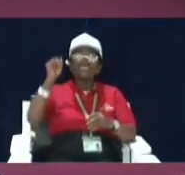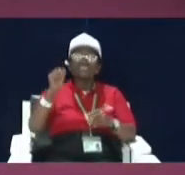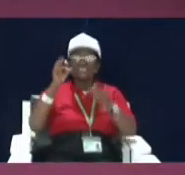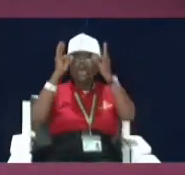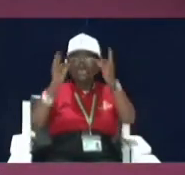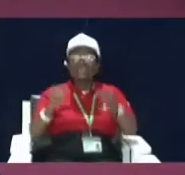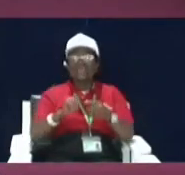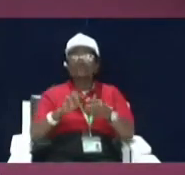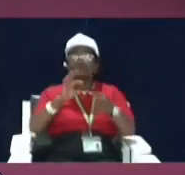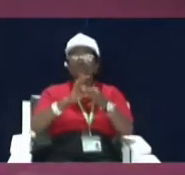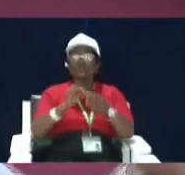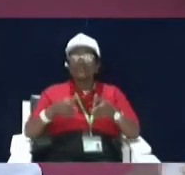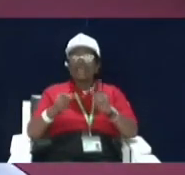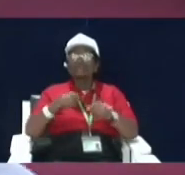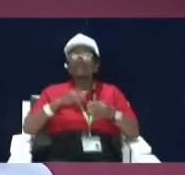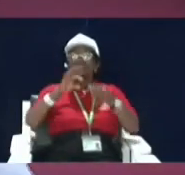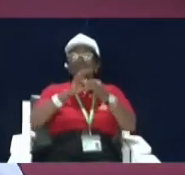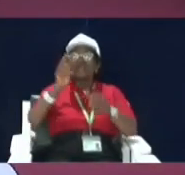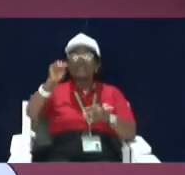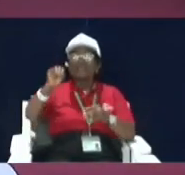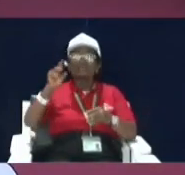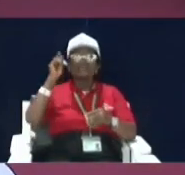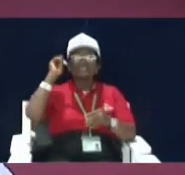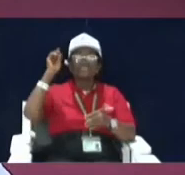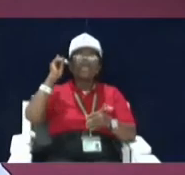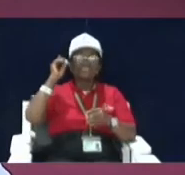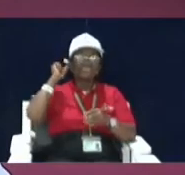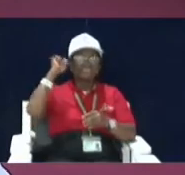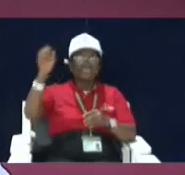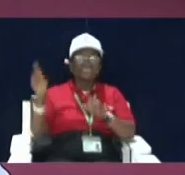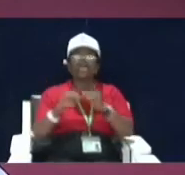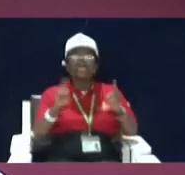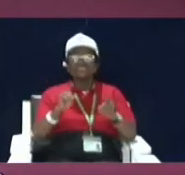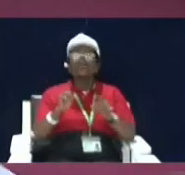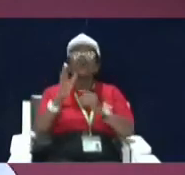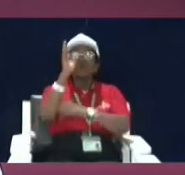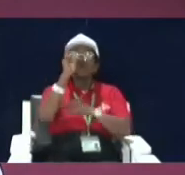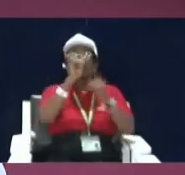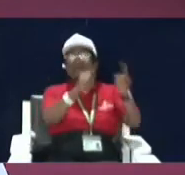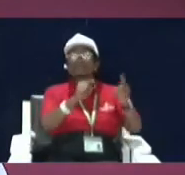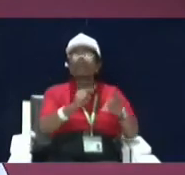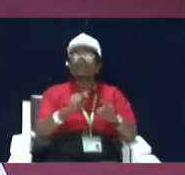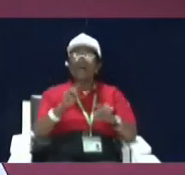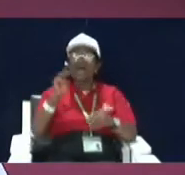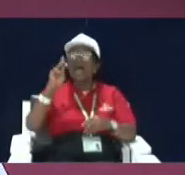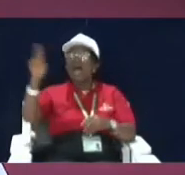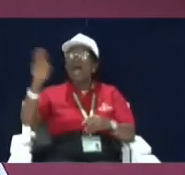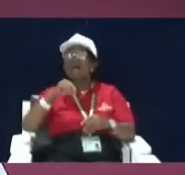She did. God responded. Four children.